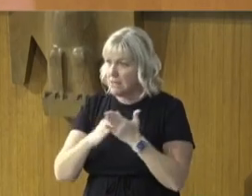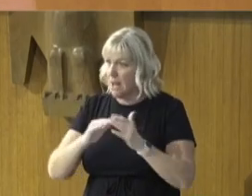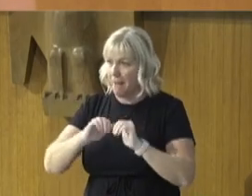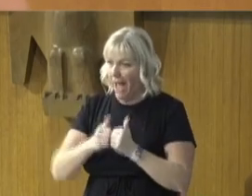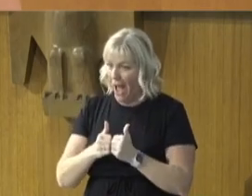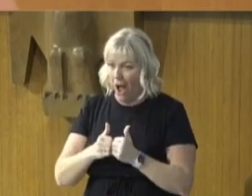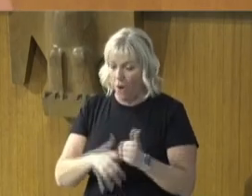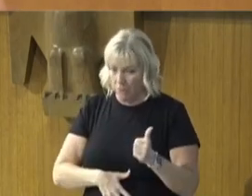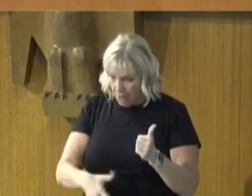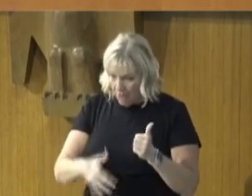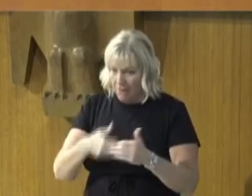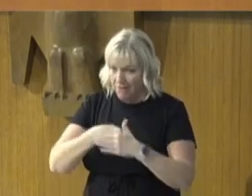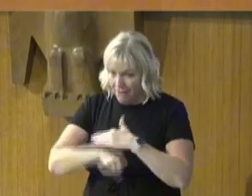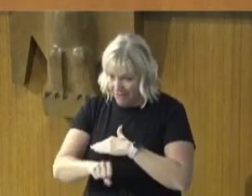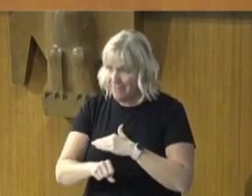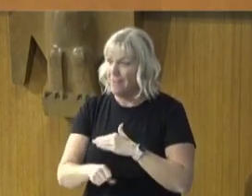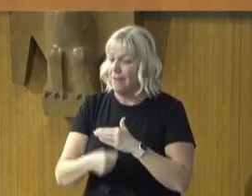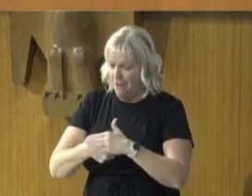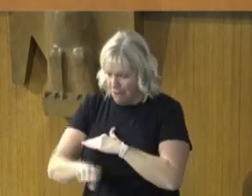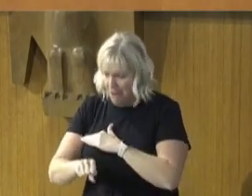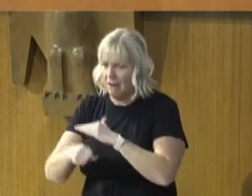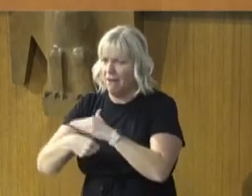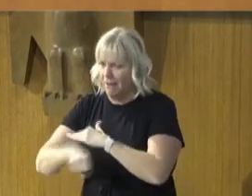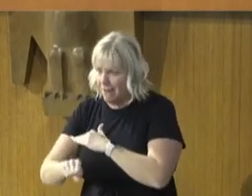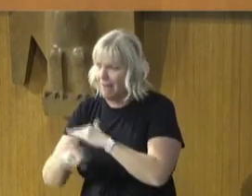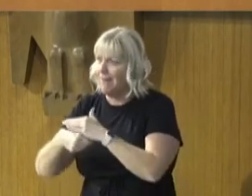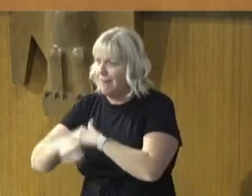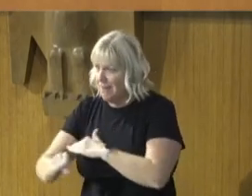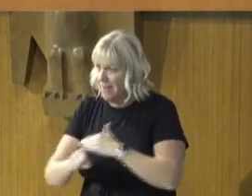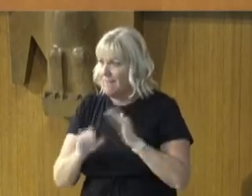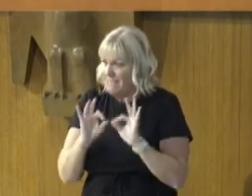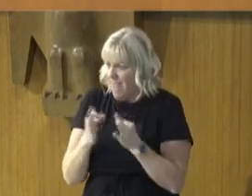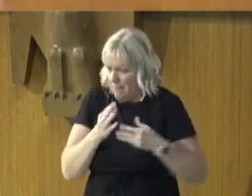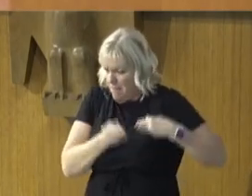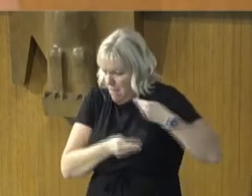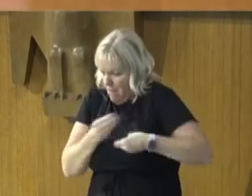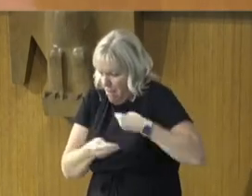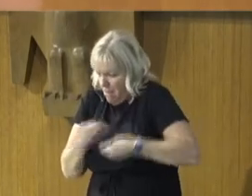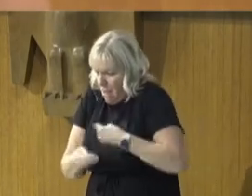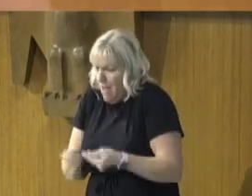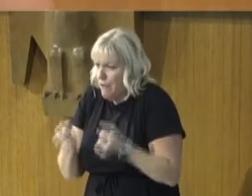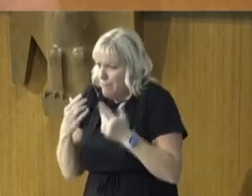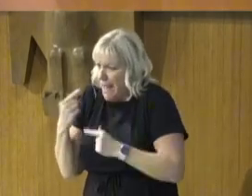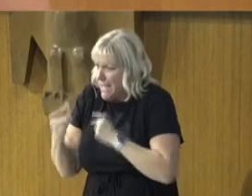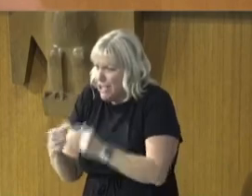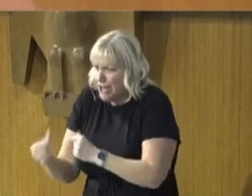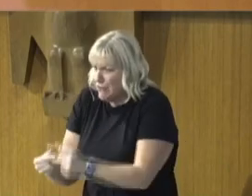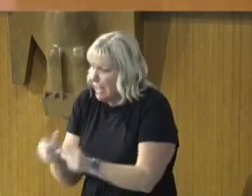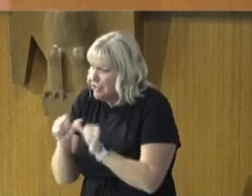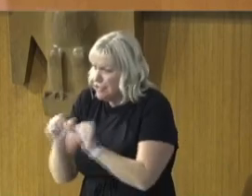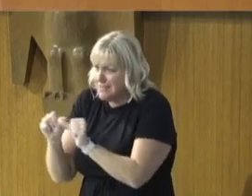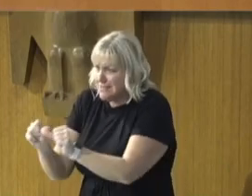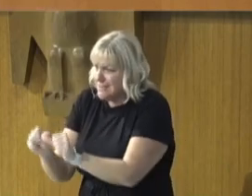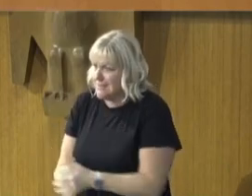was created again and again and again, and the lineage carried on for generations and generations.